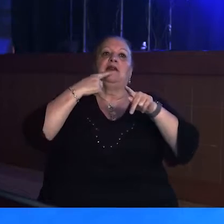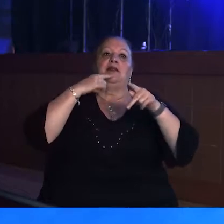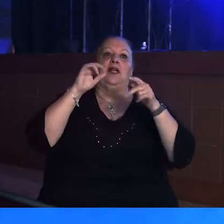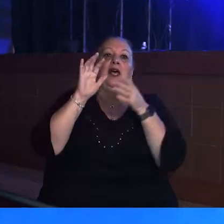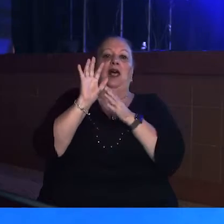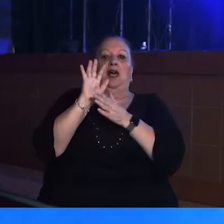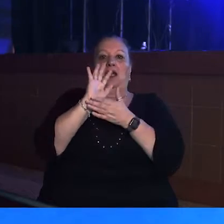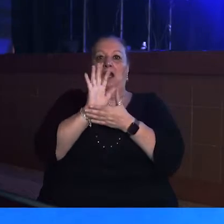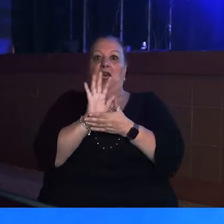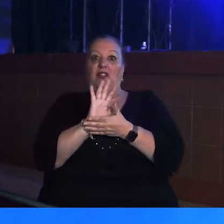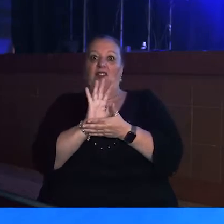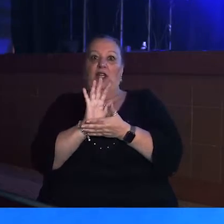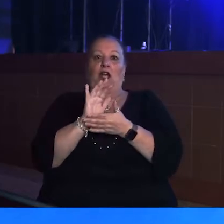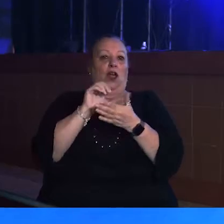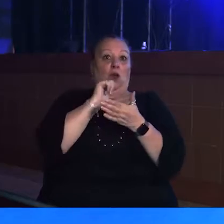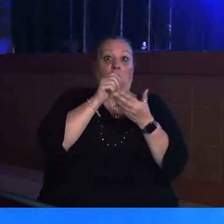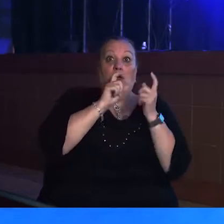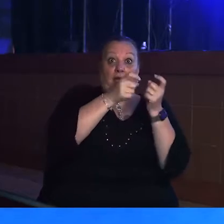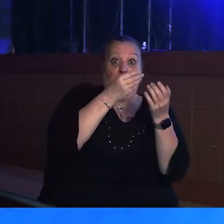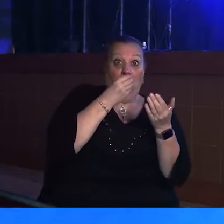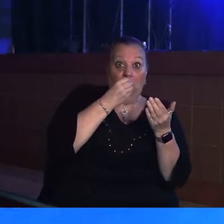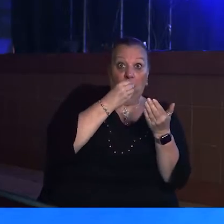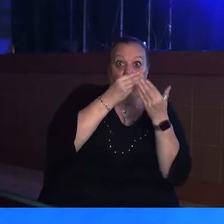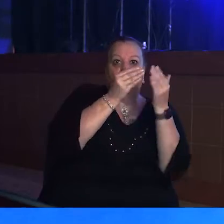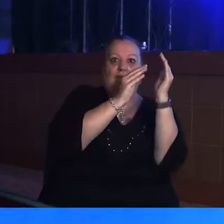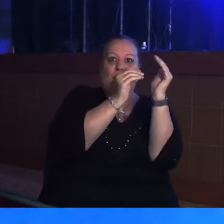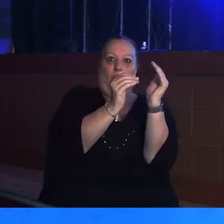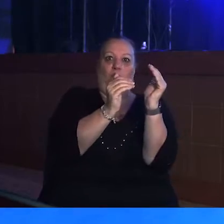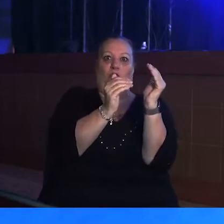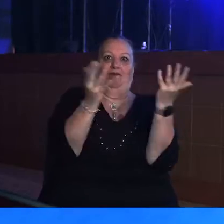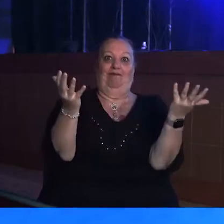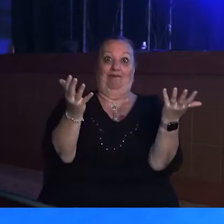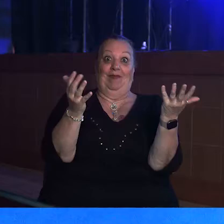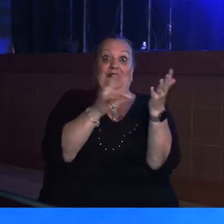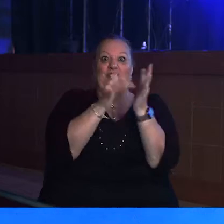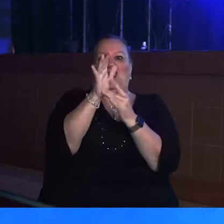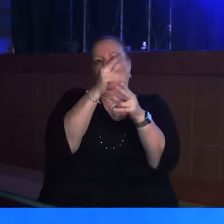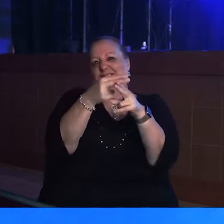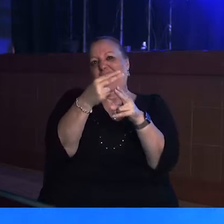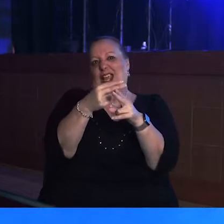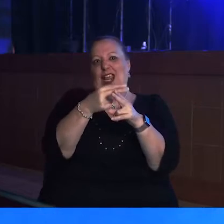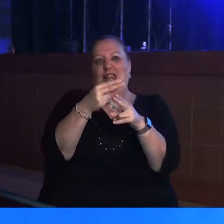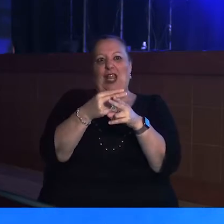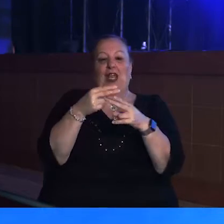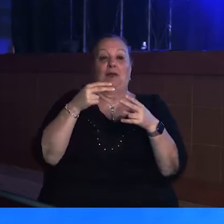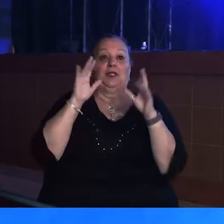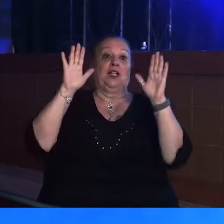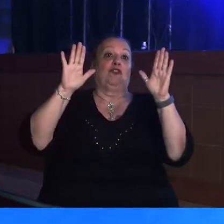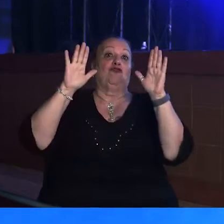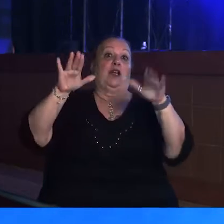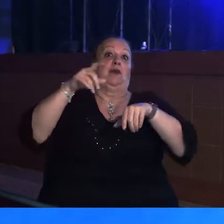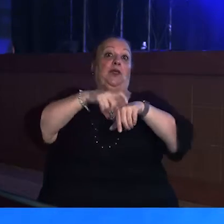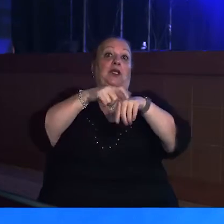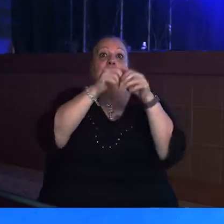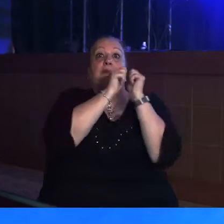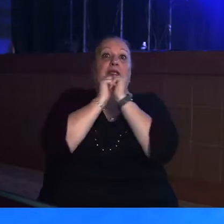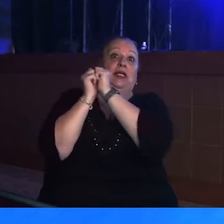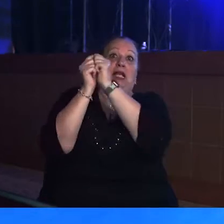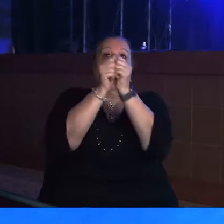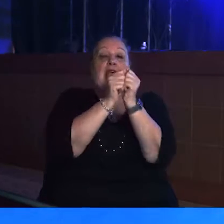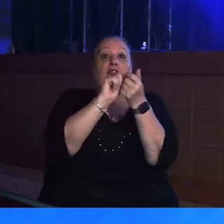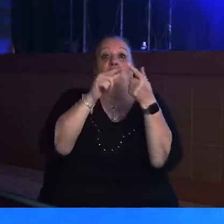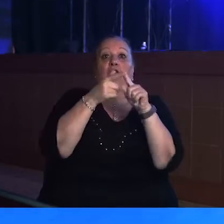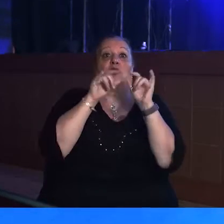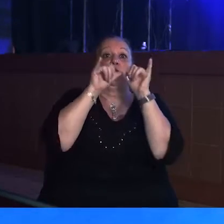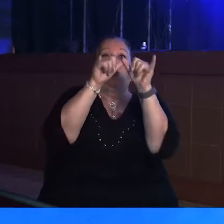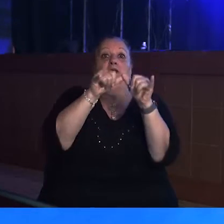only gave food, we gave hope in Jesus' name. And it was such an incredible time together. Friends, we're still on